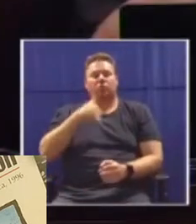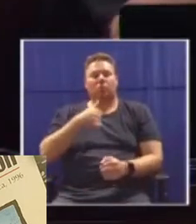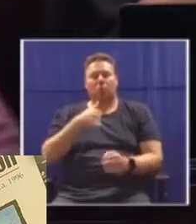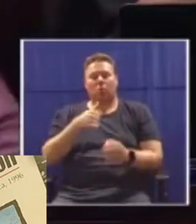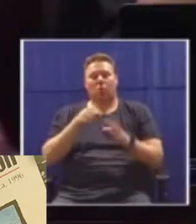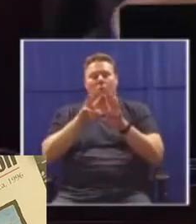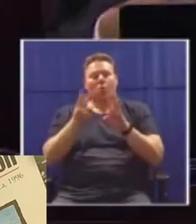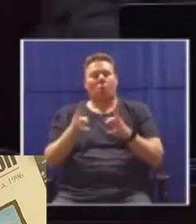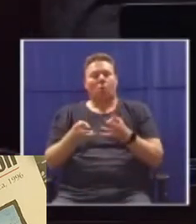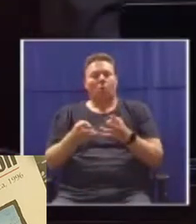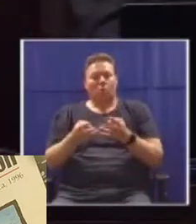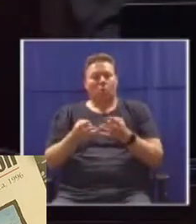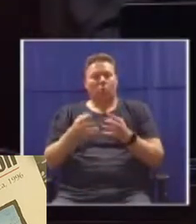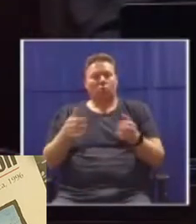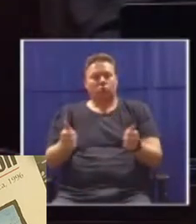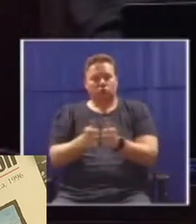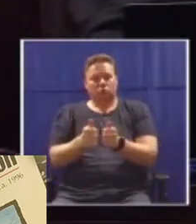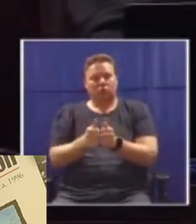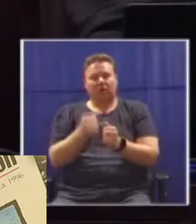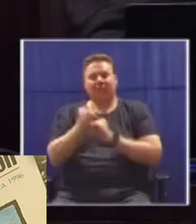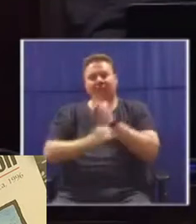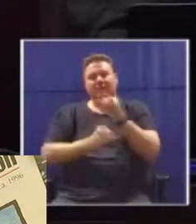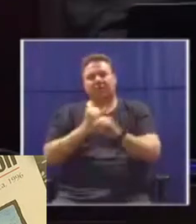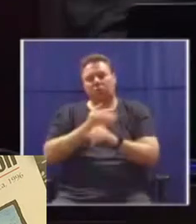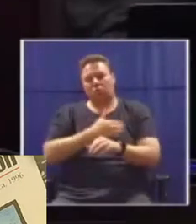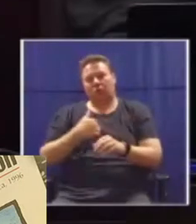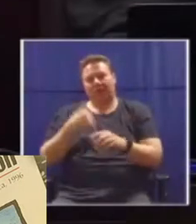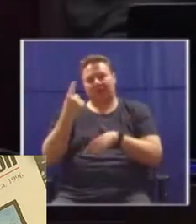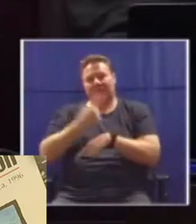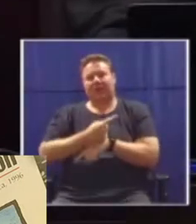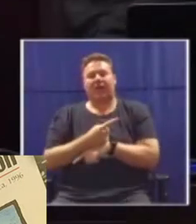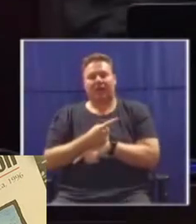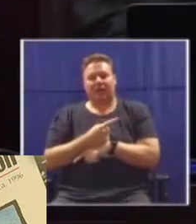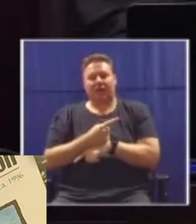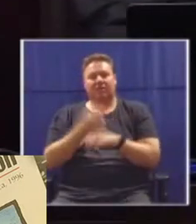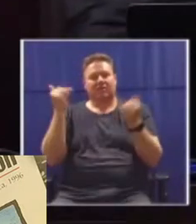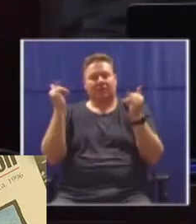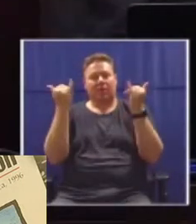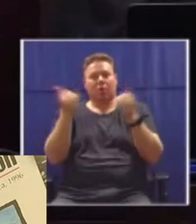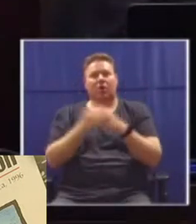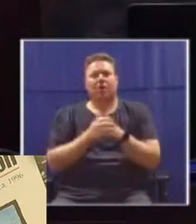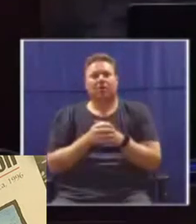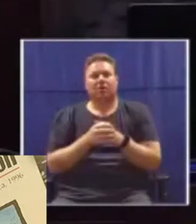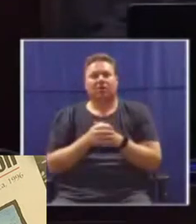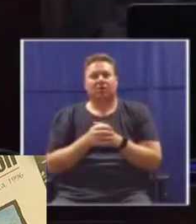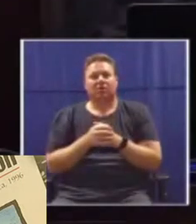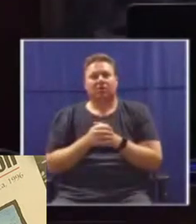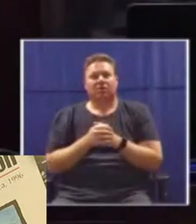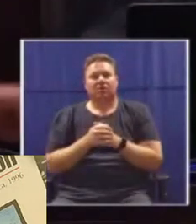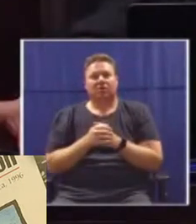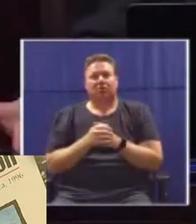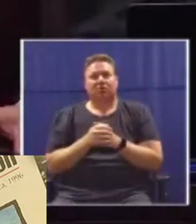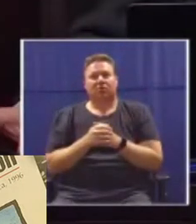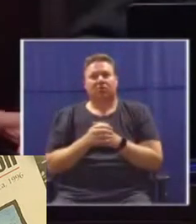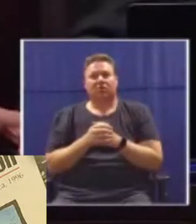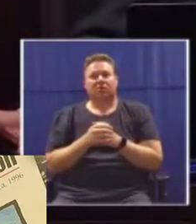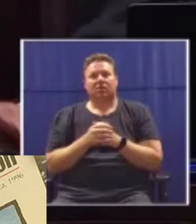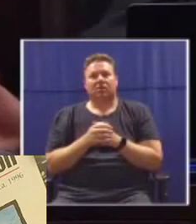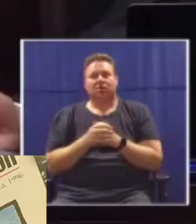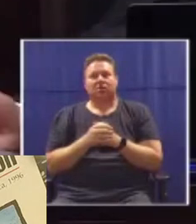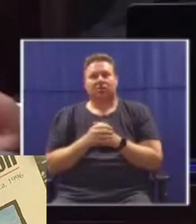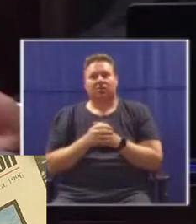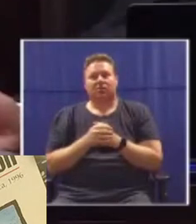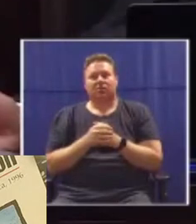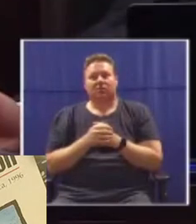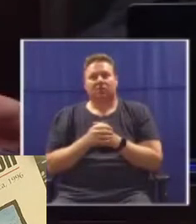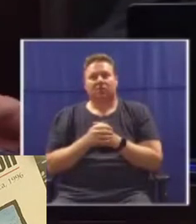celebrating International Women's Day, a day that is born out of the struggle for freedom as championed by the international working class